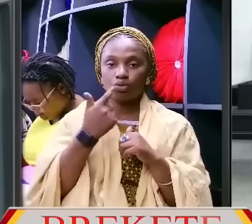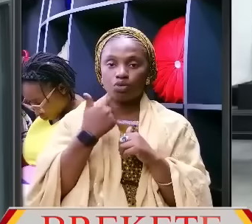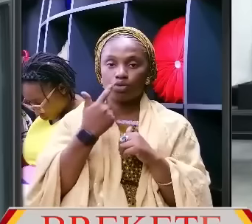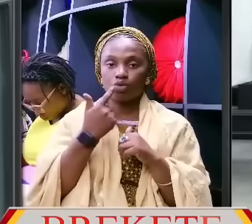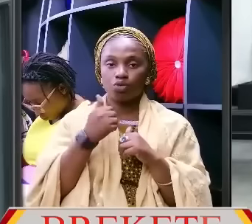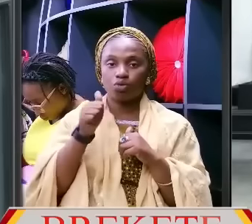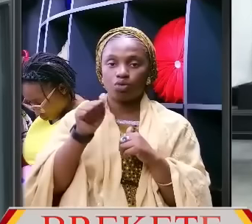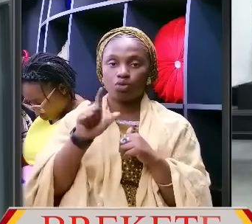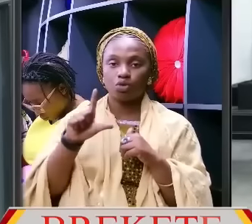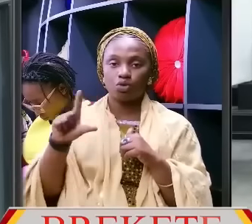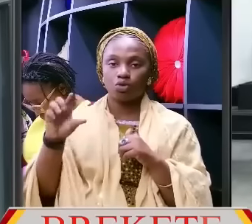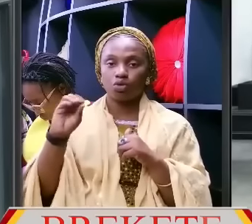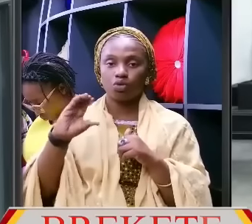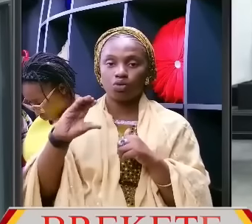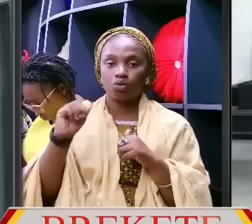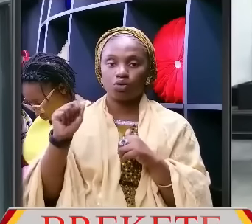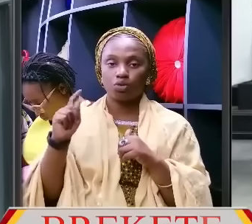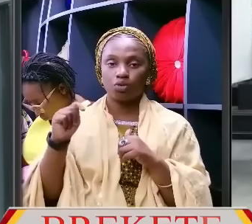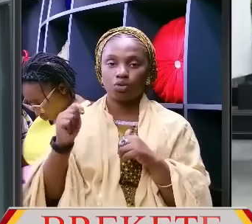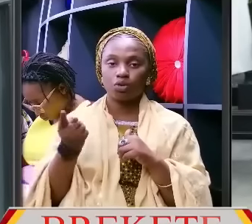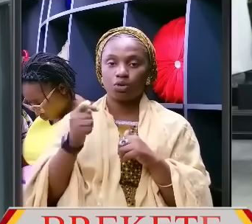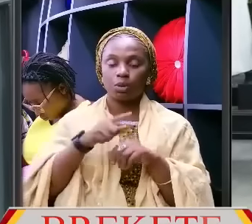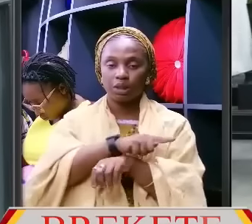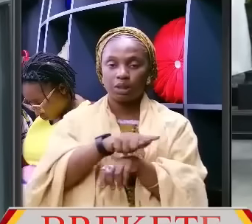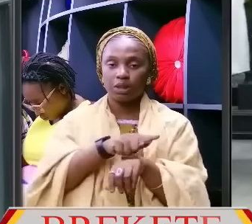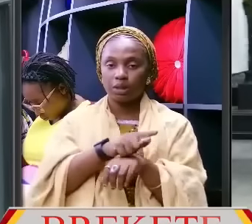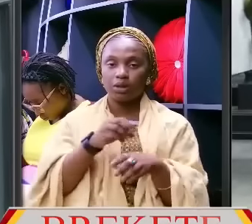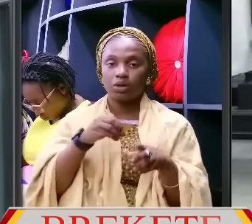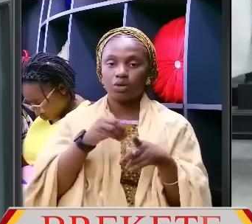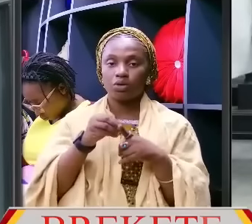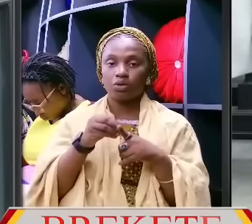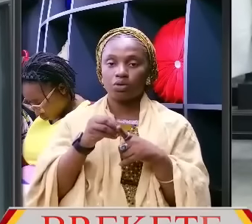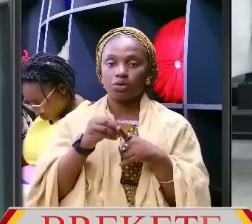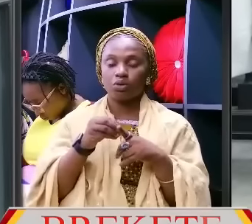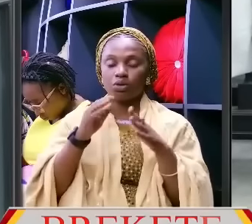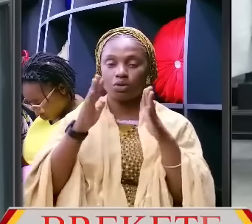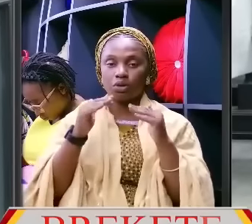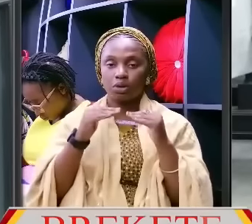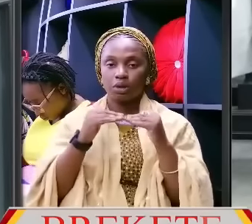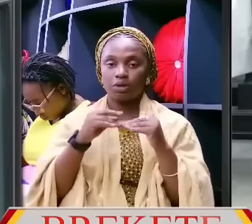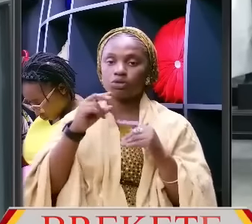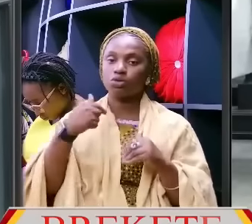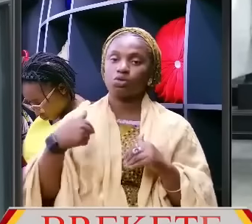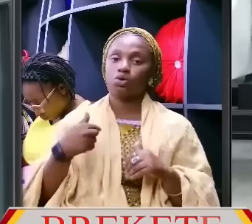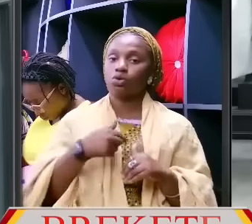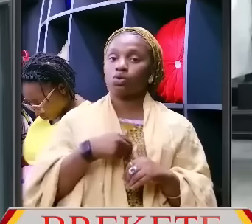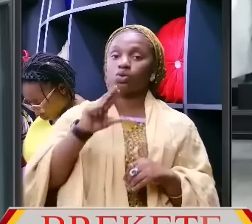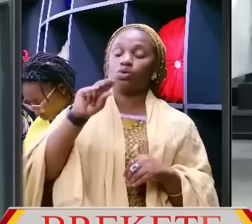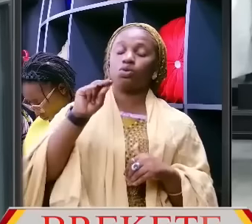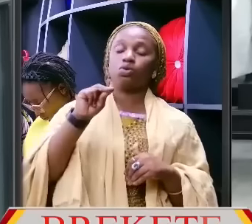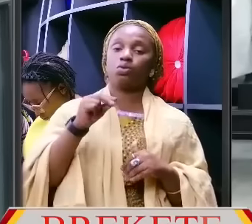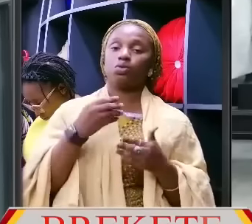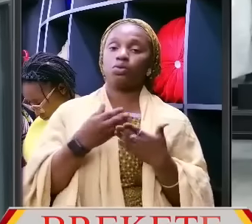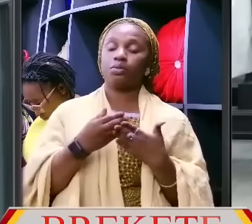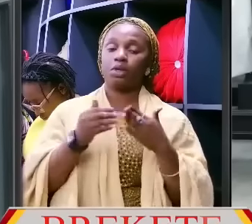who allocate the land? I be who una buy the land from? No, buy him. Yes.